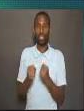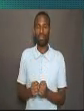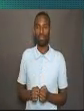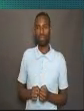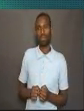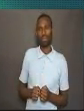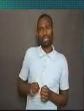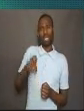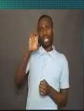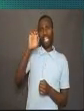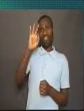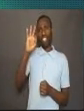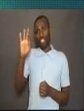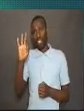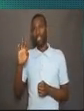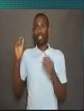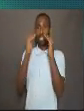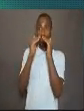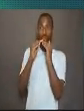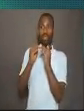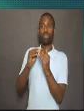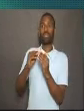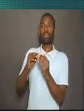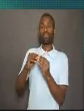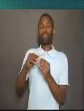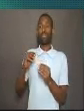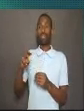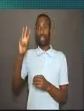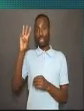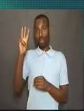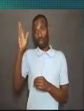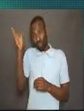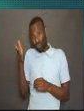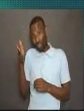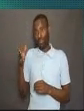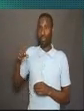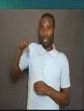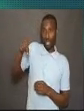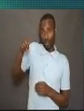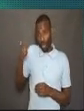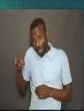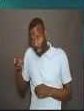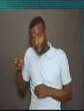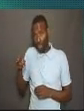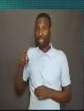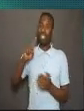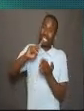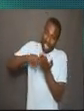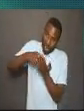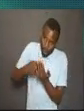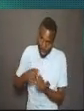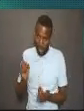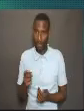Since efficiency equals the useful work out divided by the total work